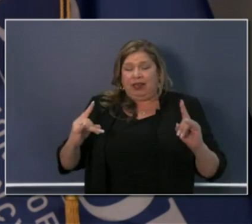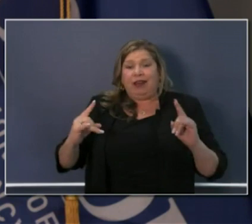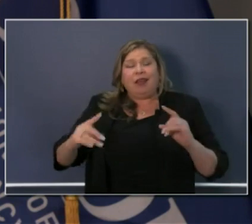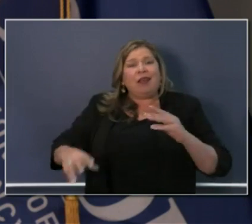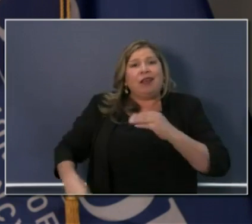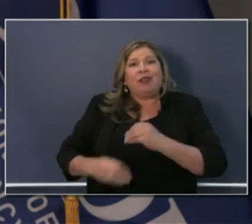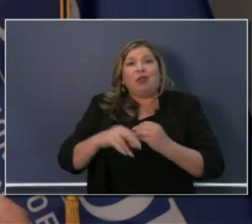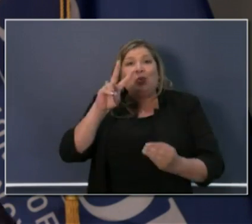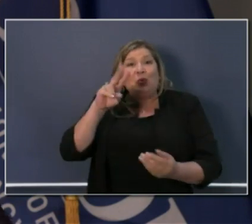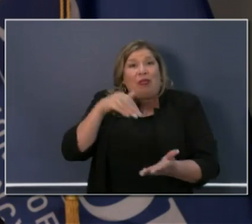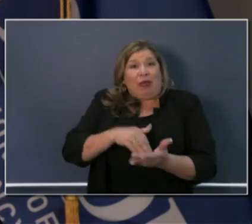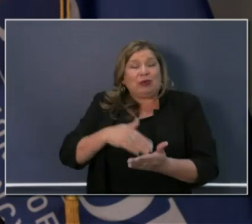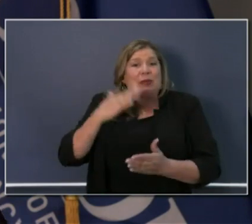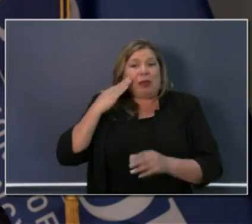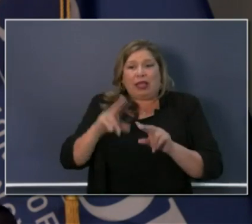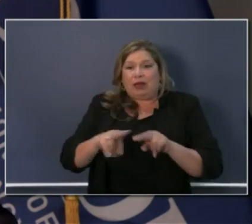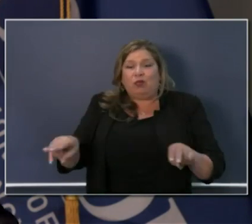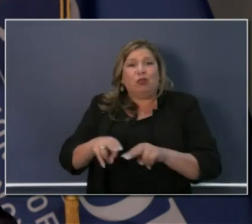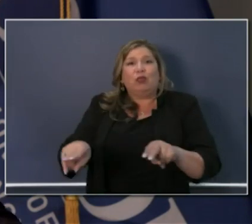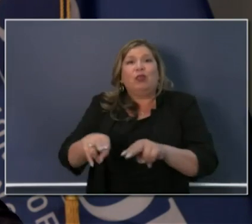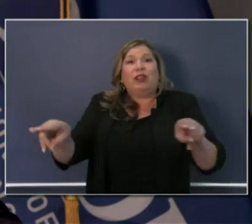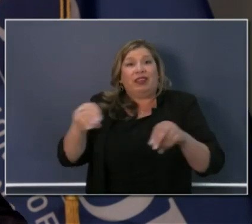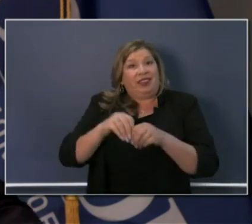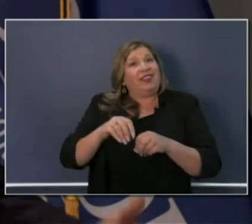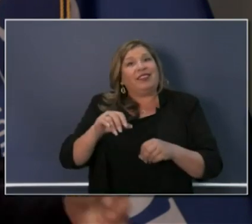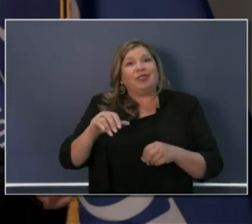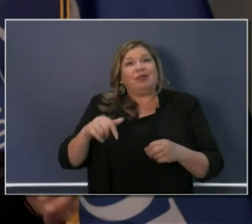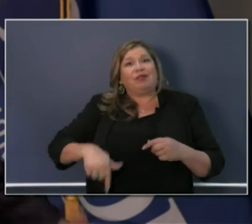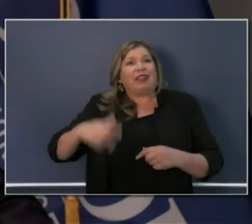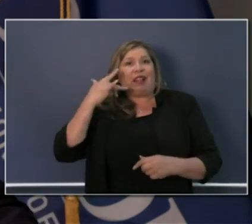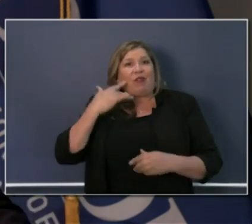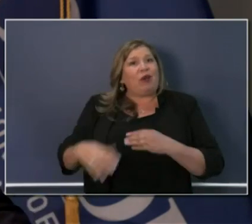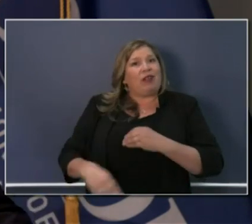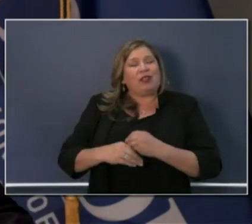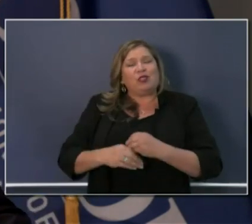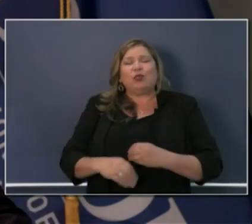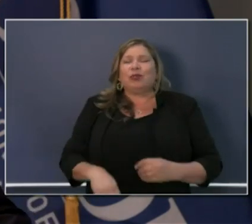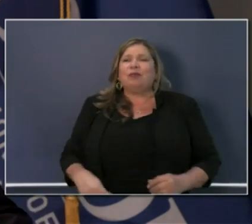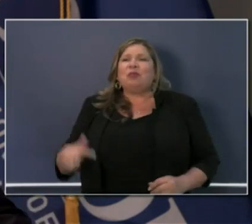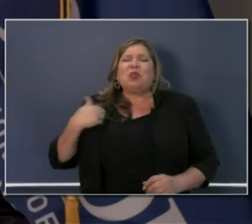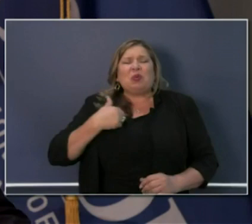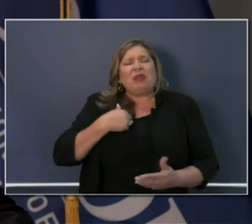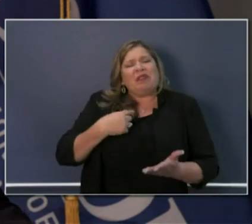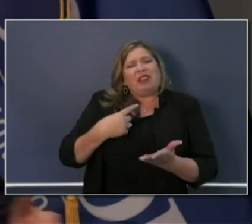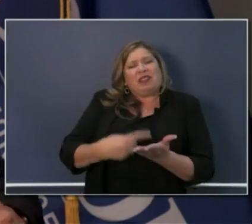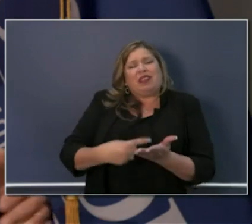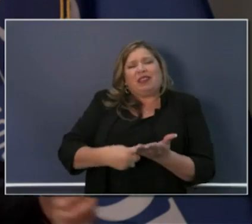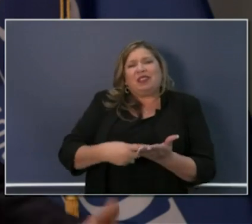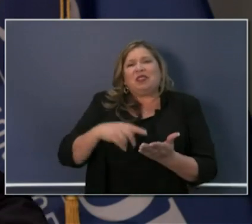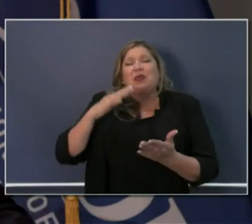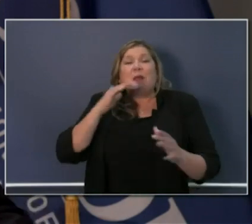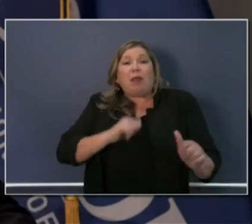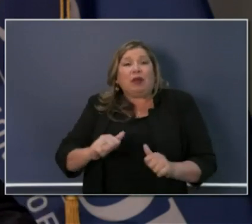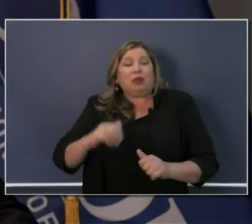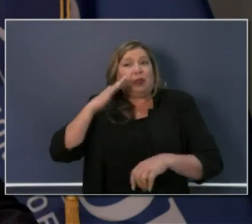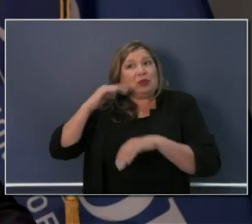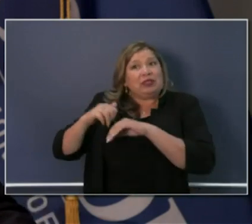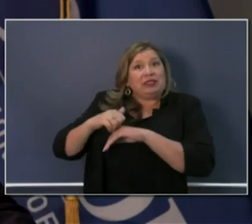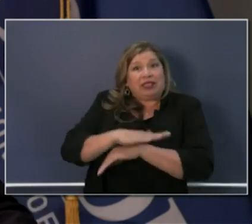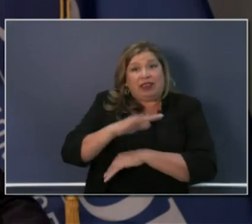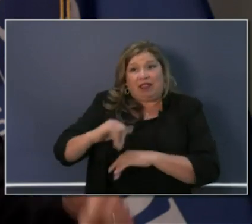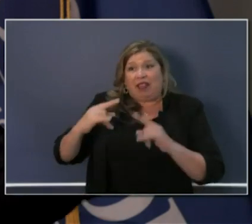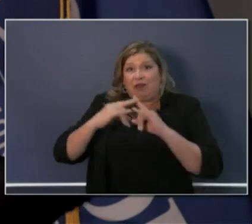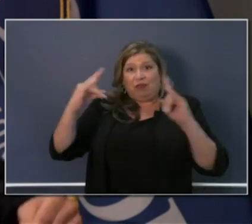These are those field medical stations that have been discussed across the last, few weeks all across